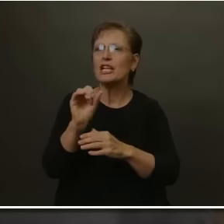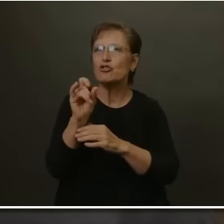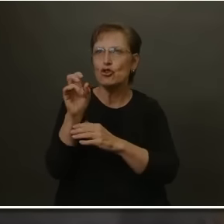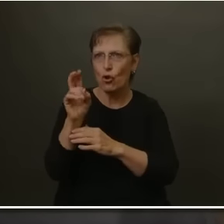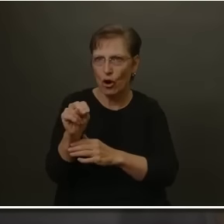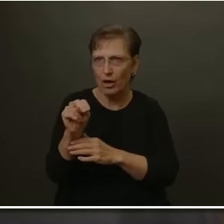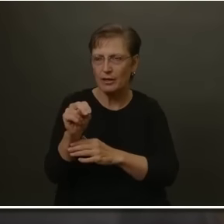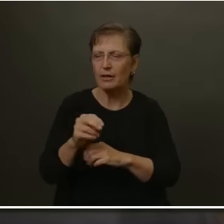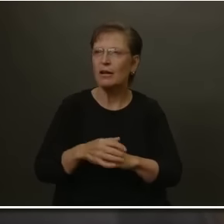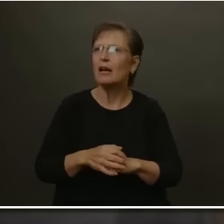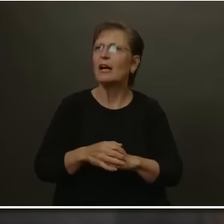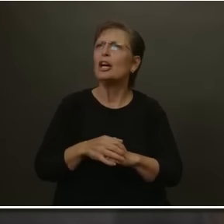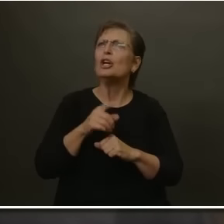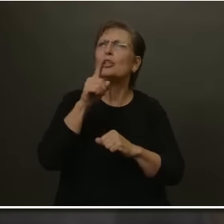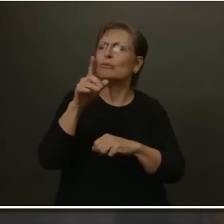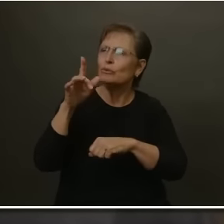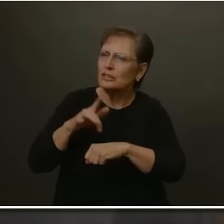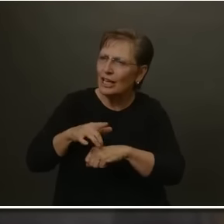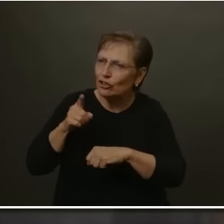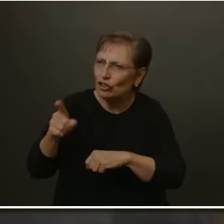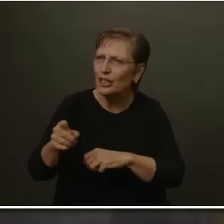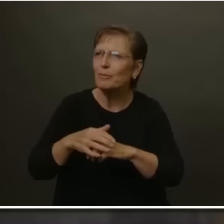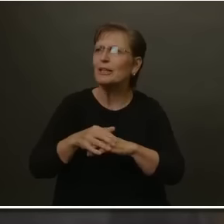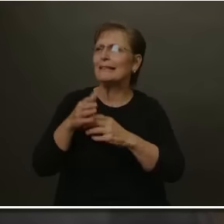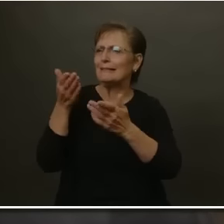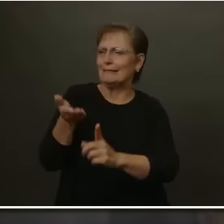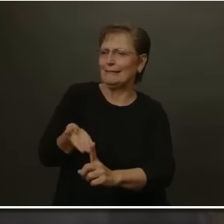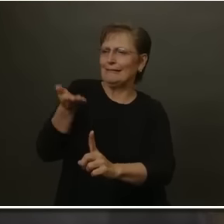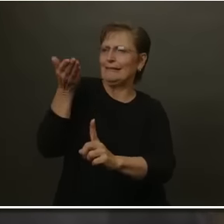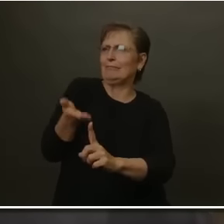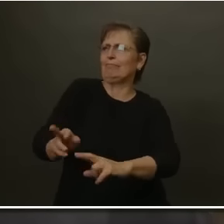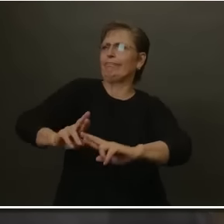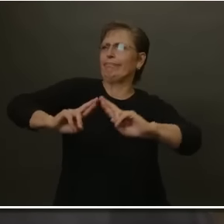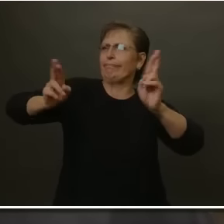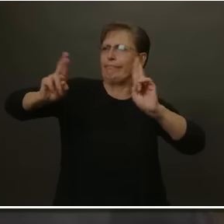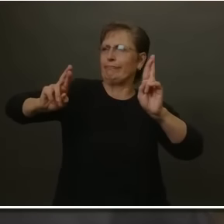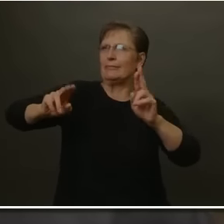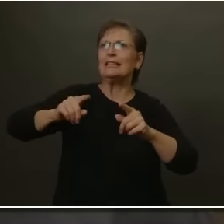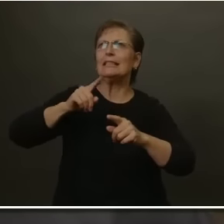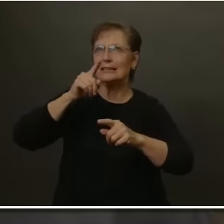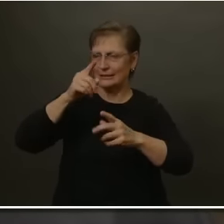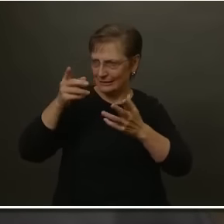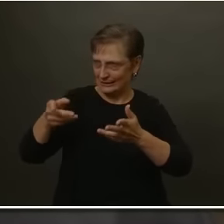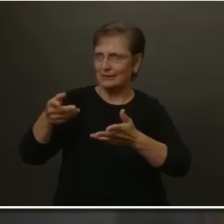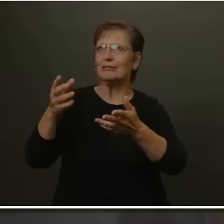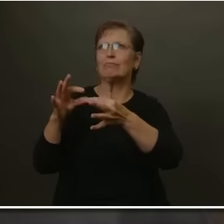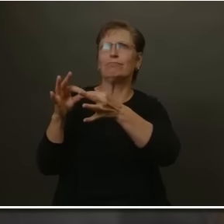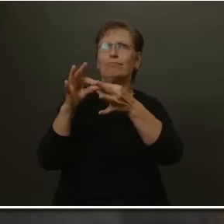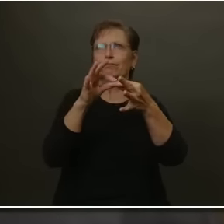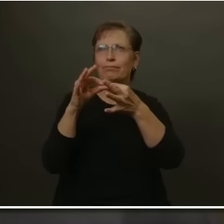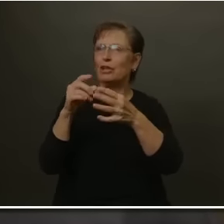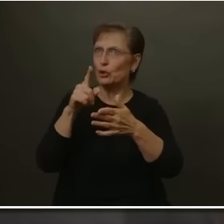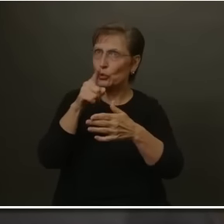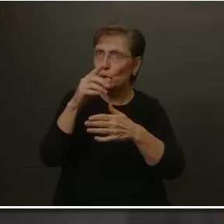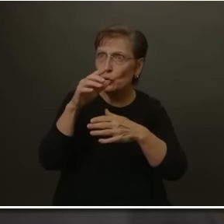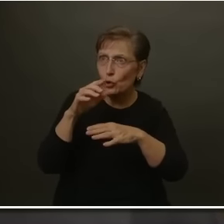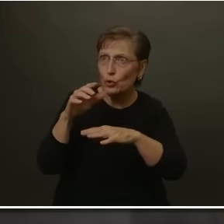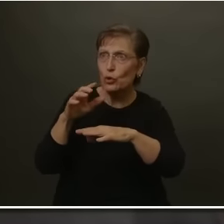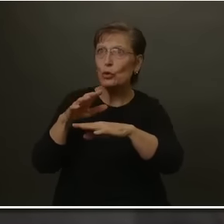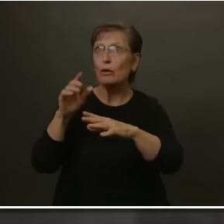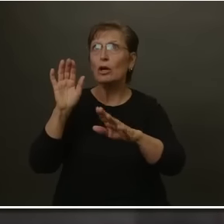be who you have called him to be. We pray that with humility and grace, he